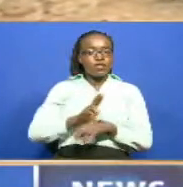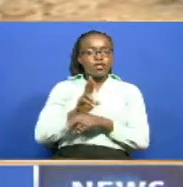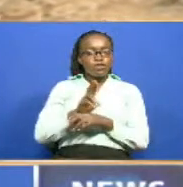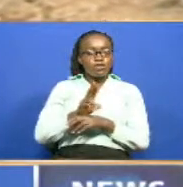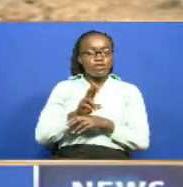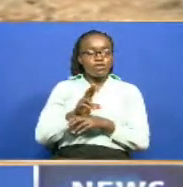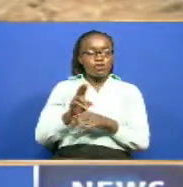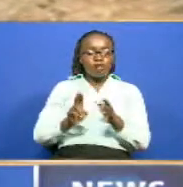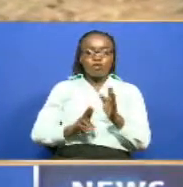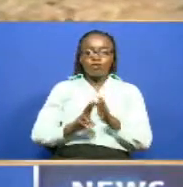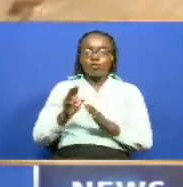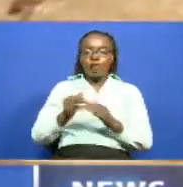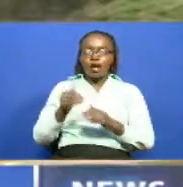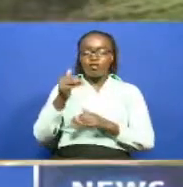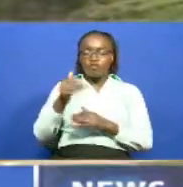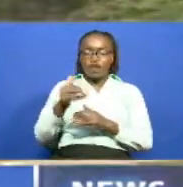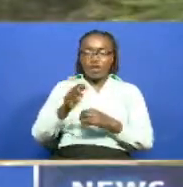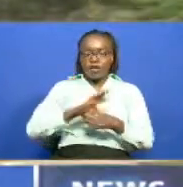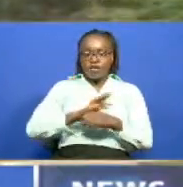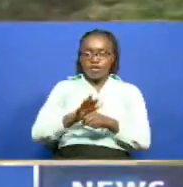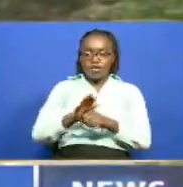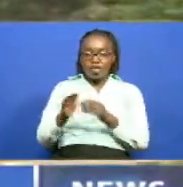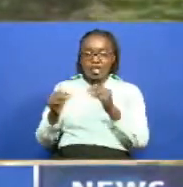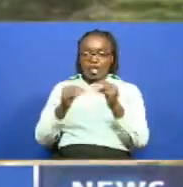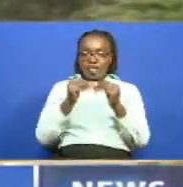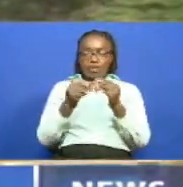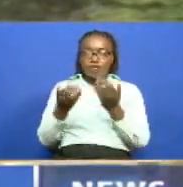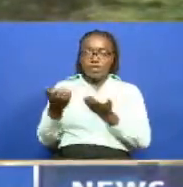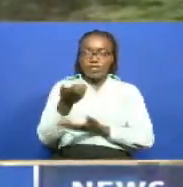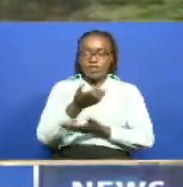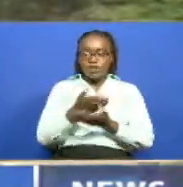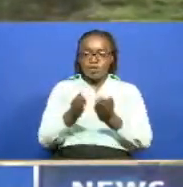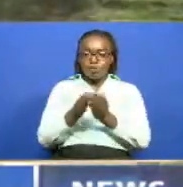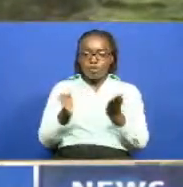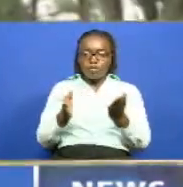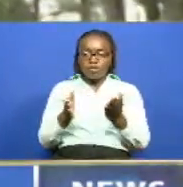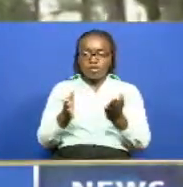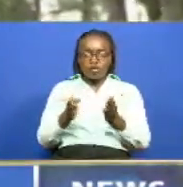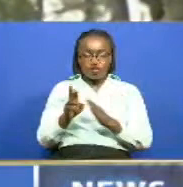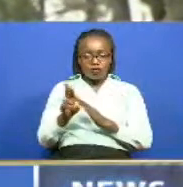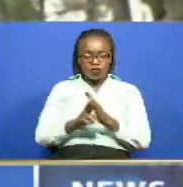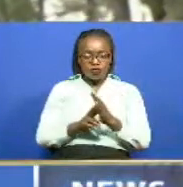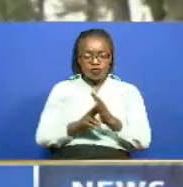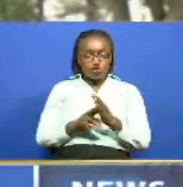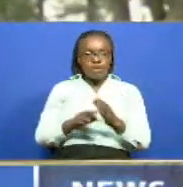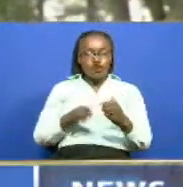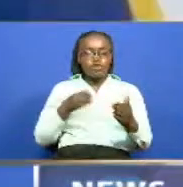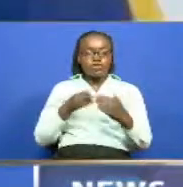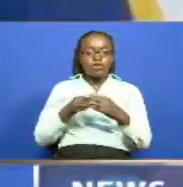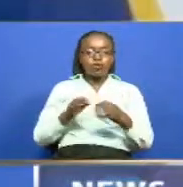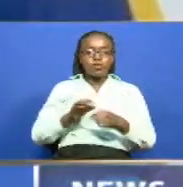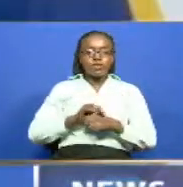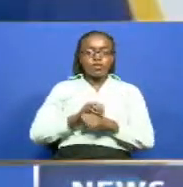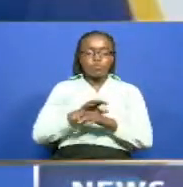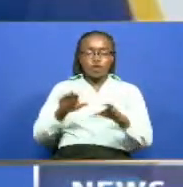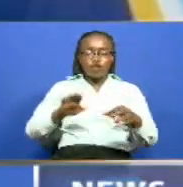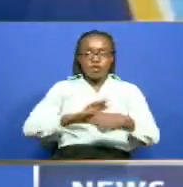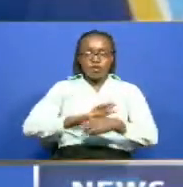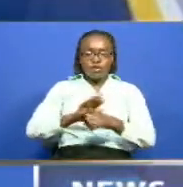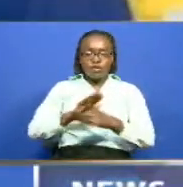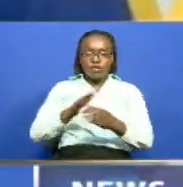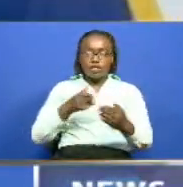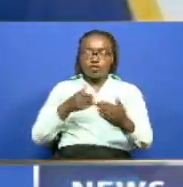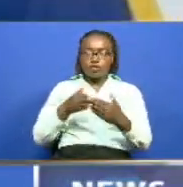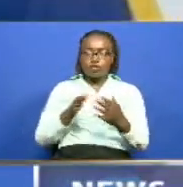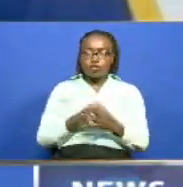up pre-COVID-19 levels as the economy opened up after measures to curb the spread of the coronavirus were relaxed. We have started